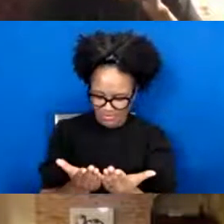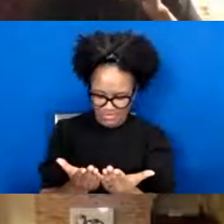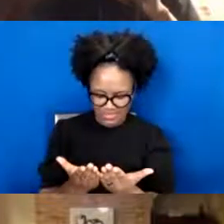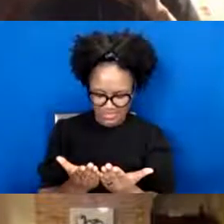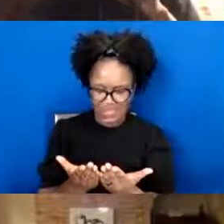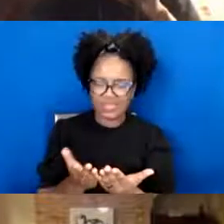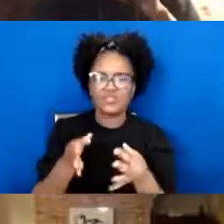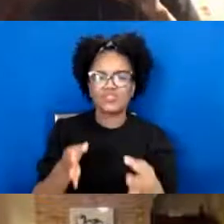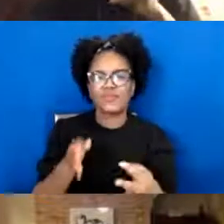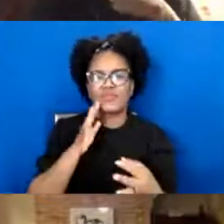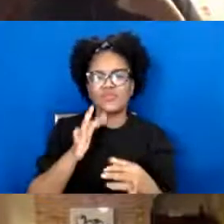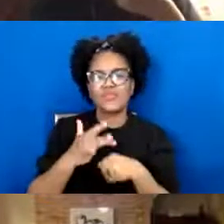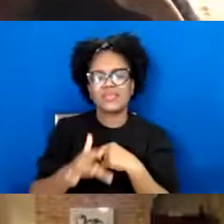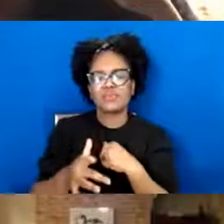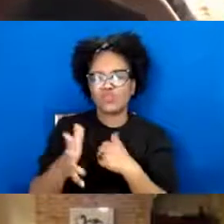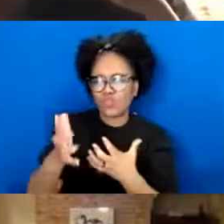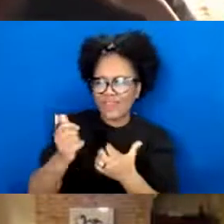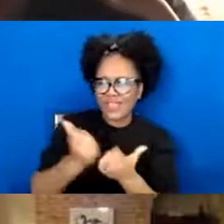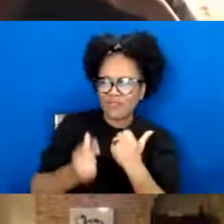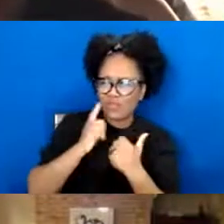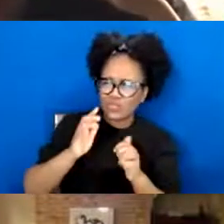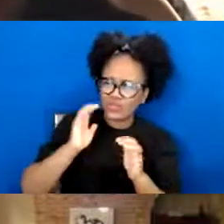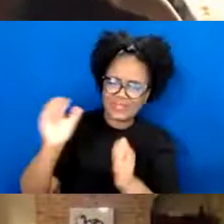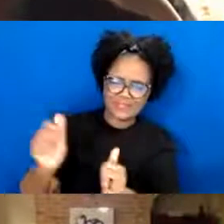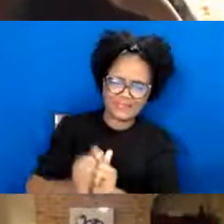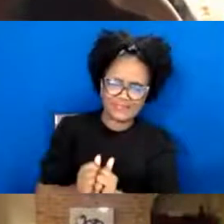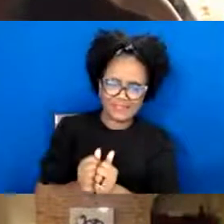to leave. I have done it again.